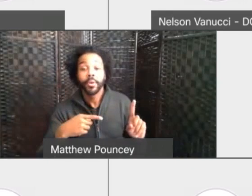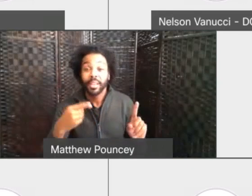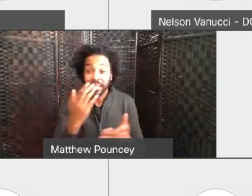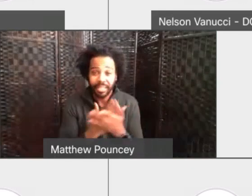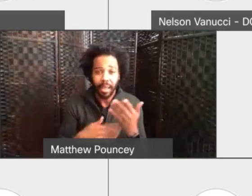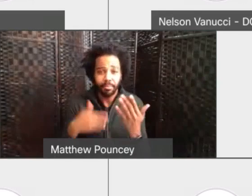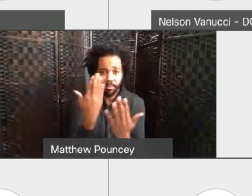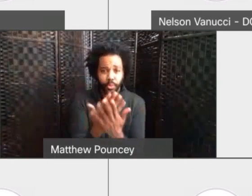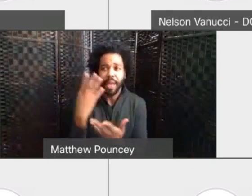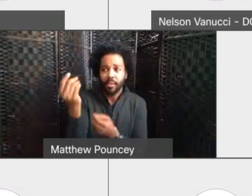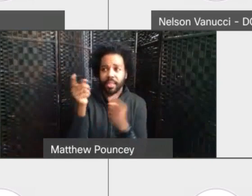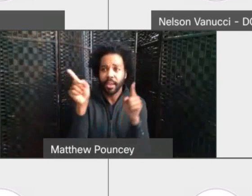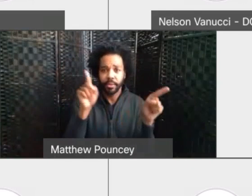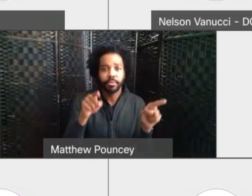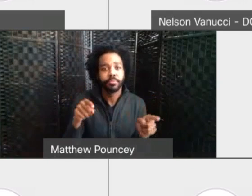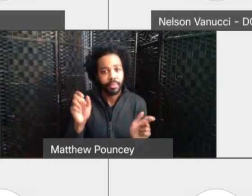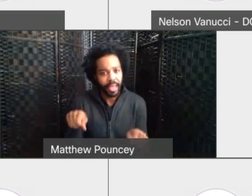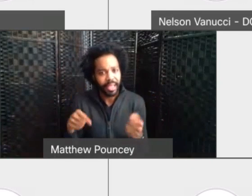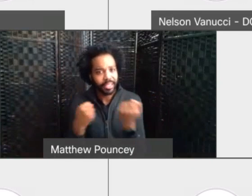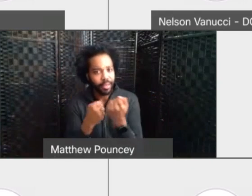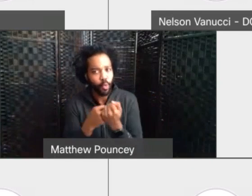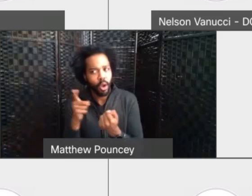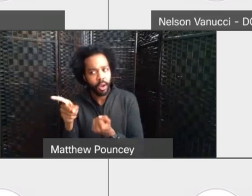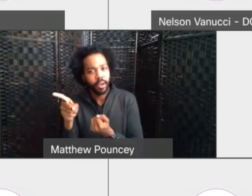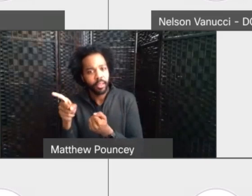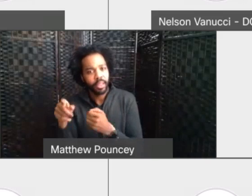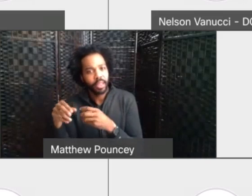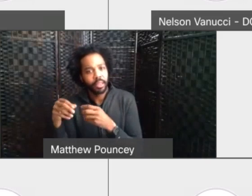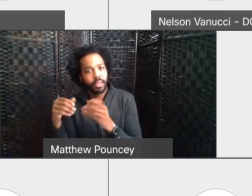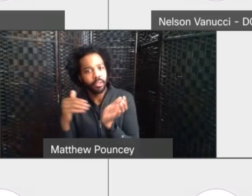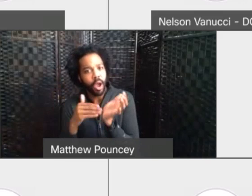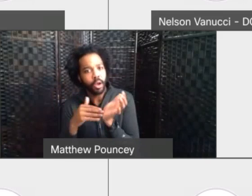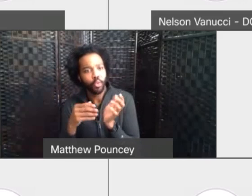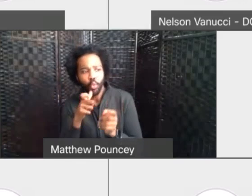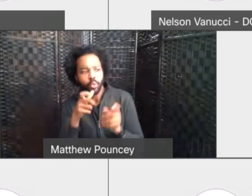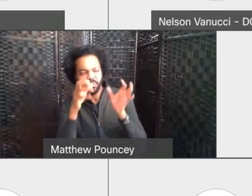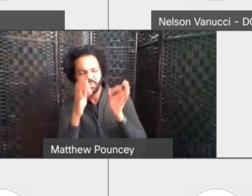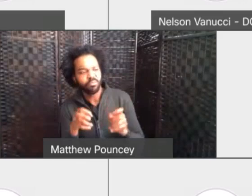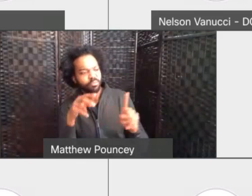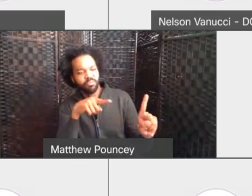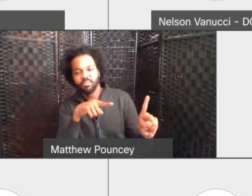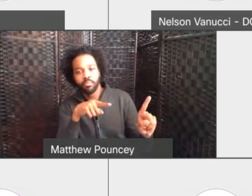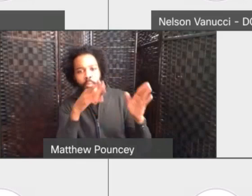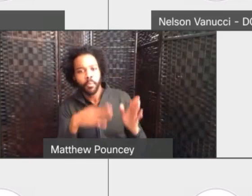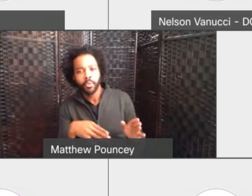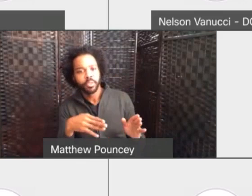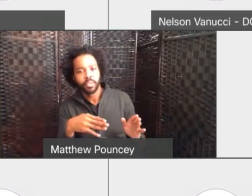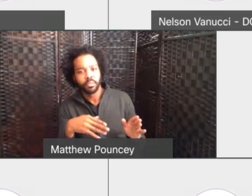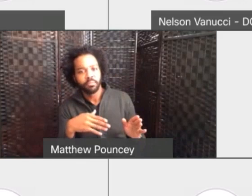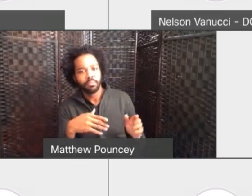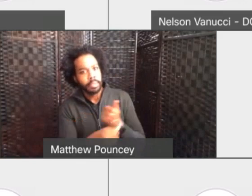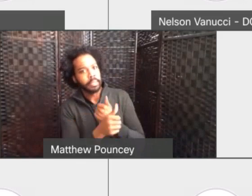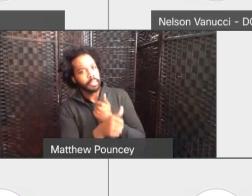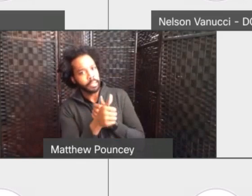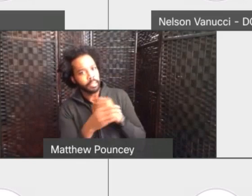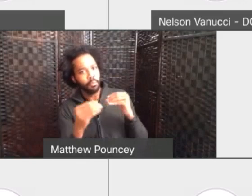a healthcare provider who would make the determination that this person is at increased risk based